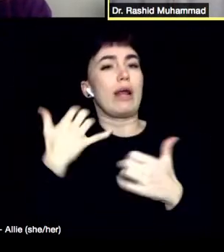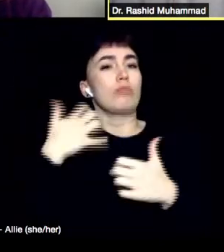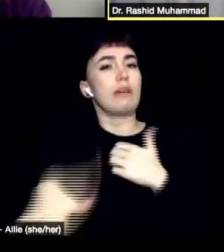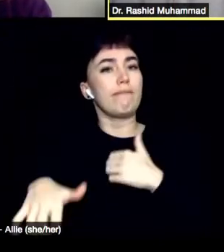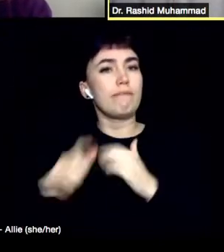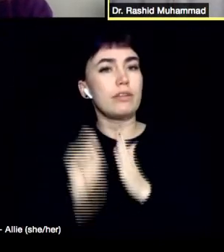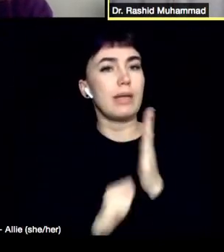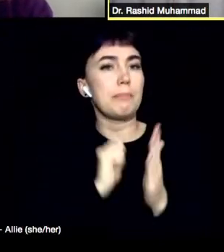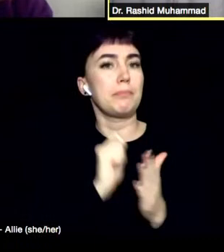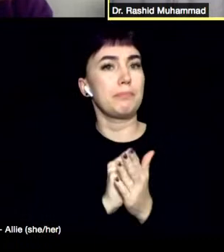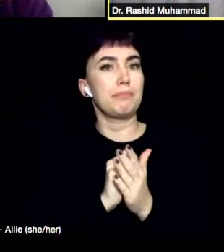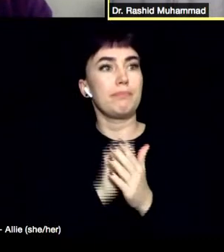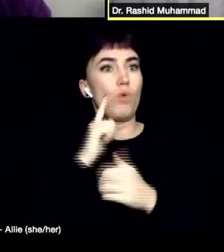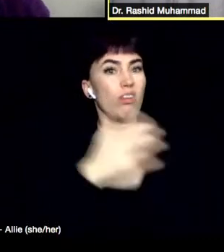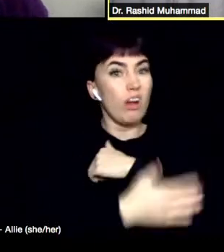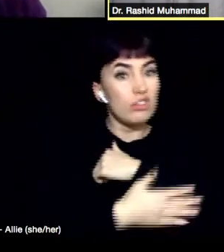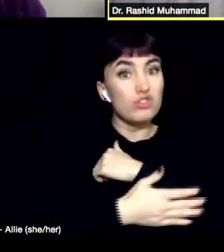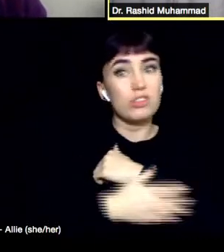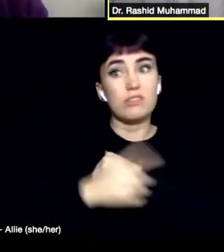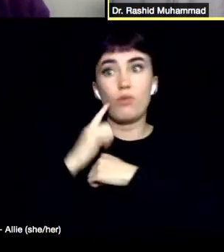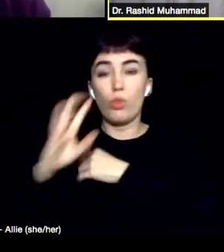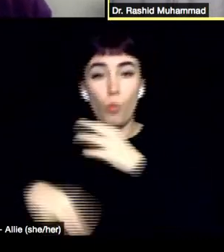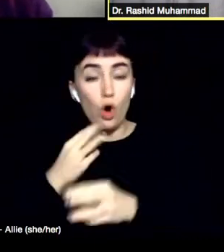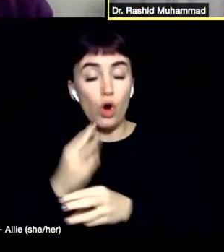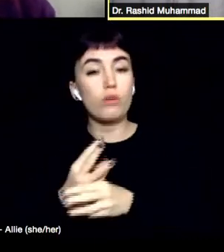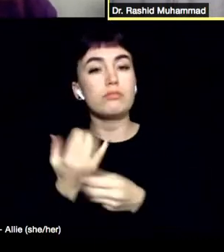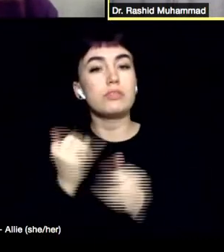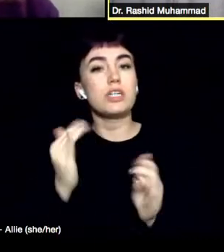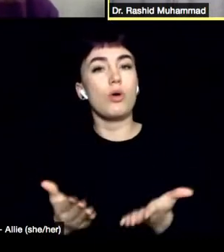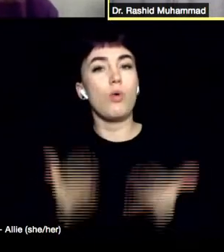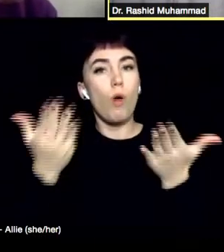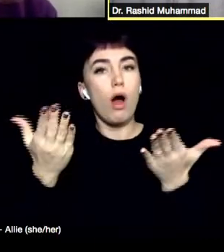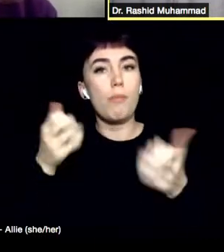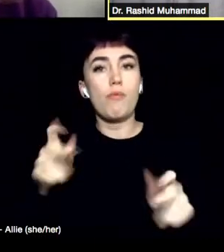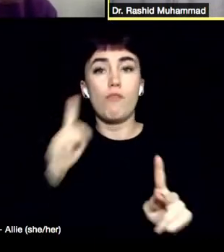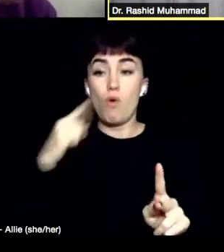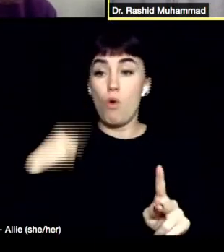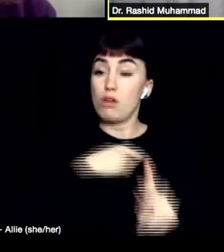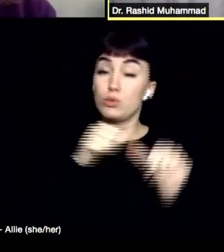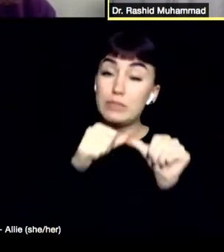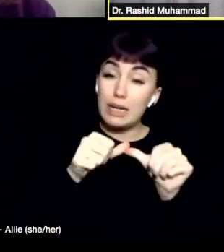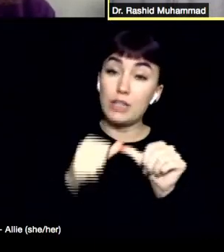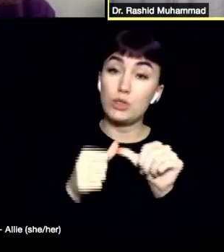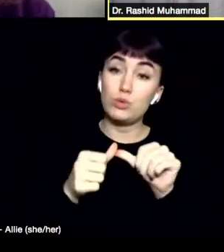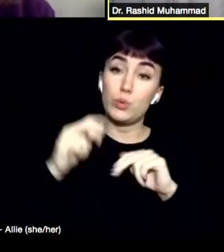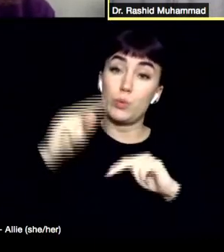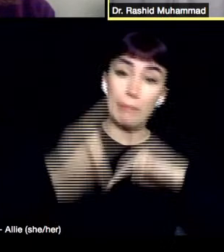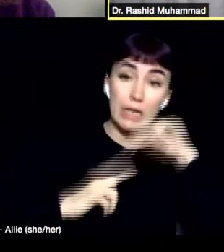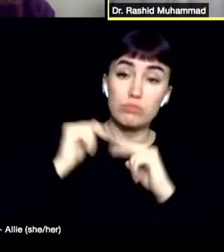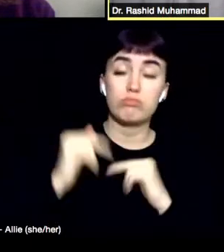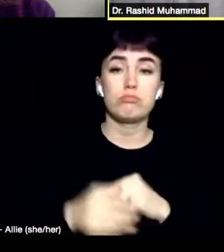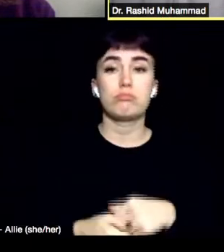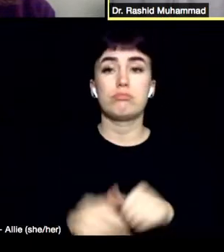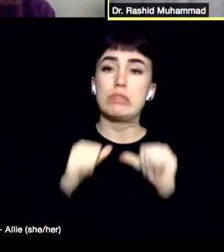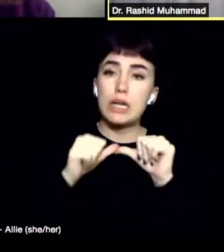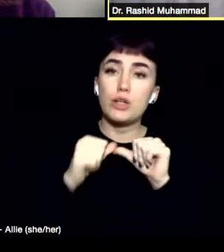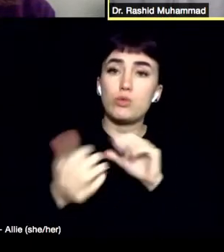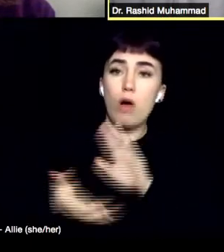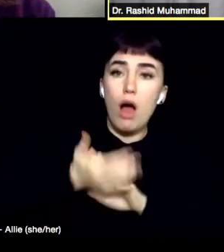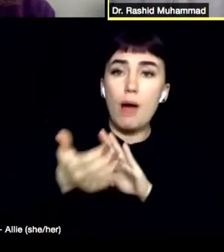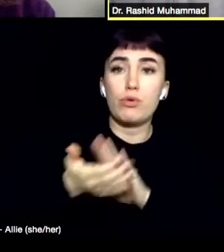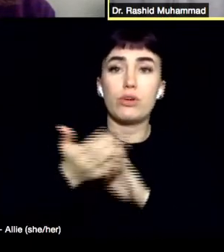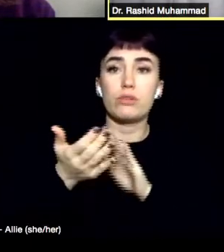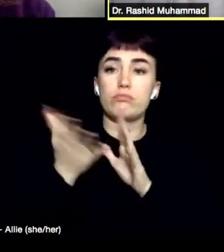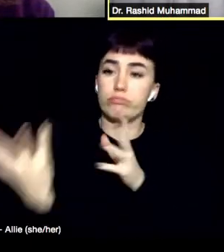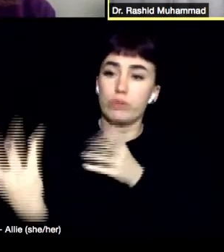world, this offers an opportunity for us to continue to build, to continue to operate and incorporate